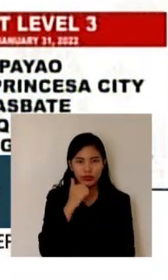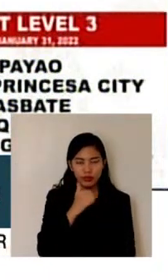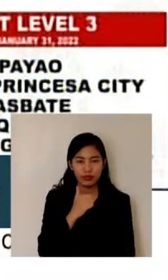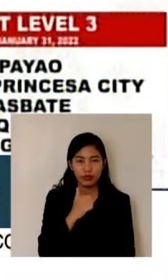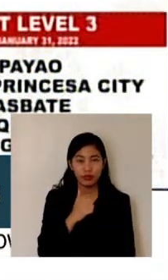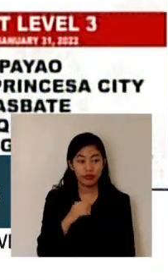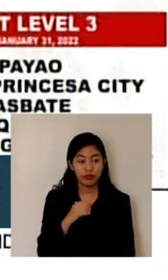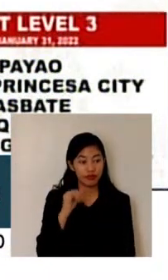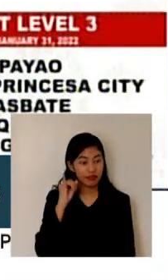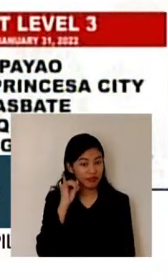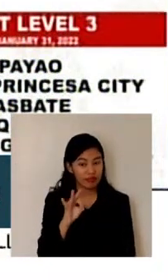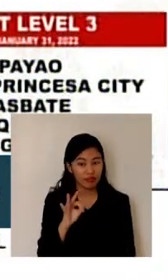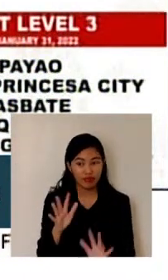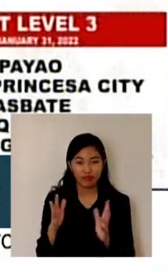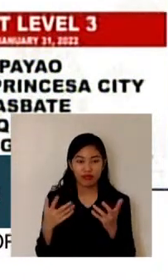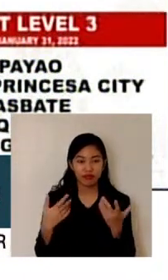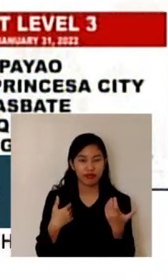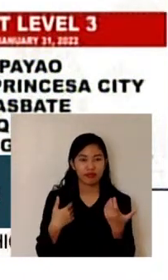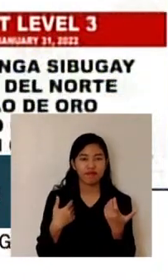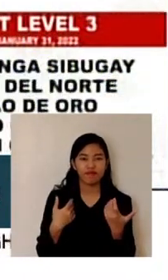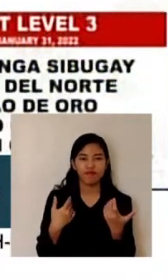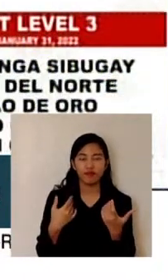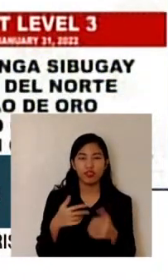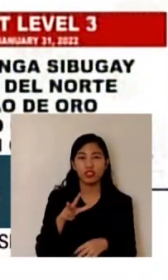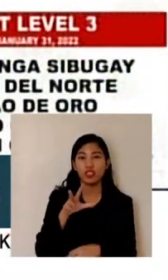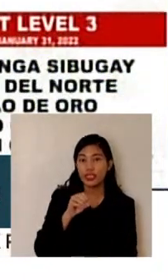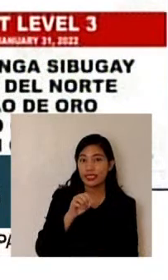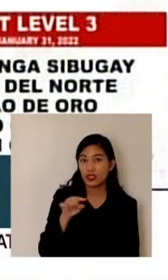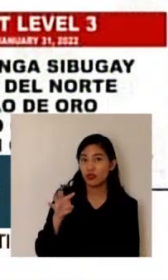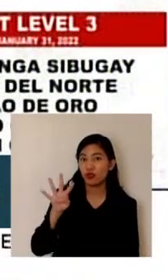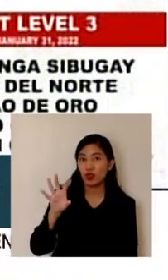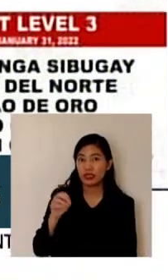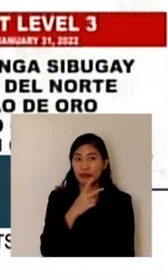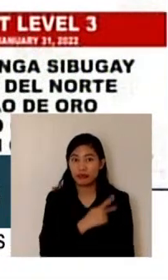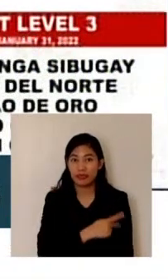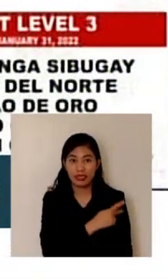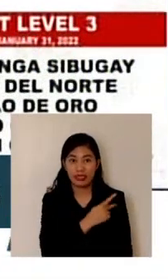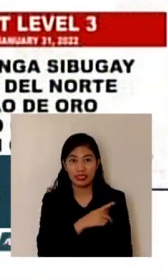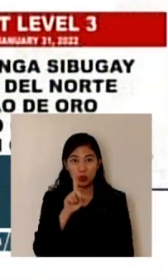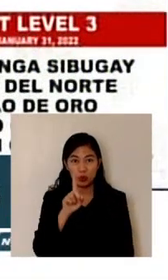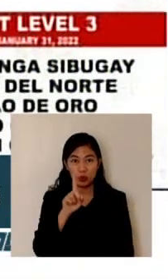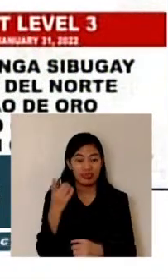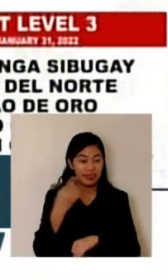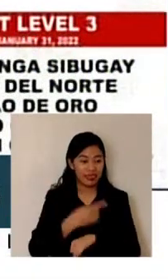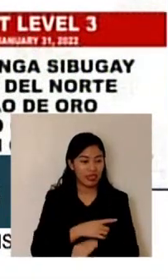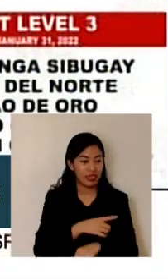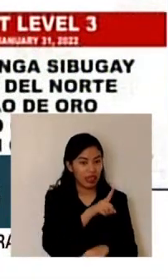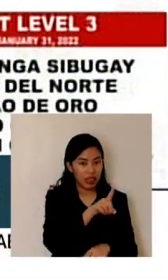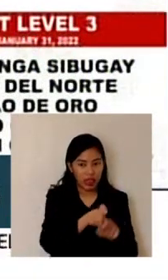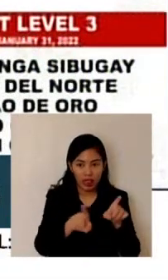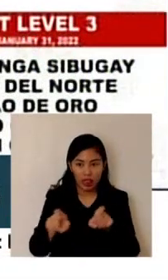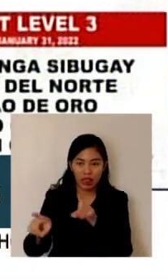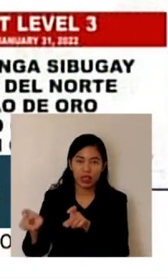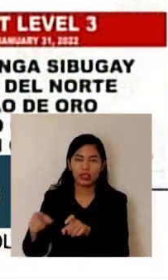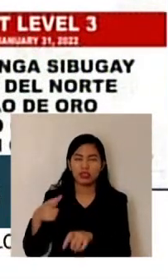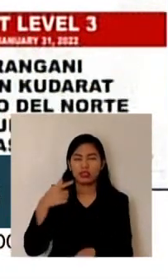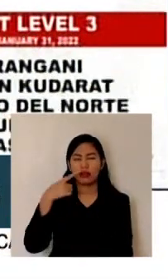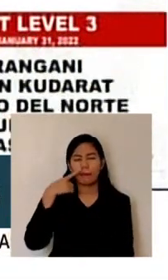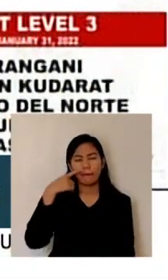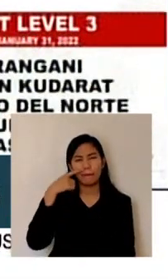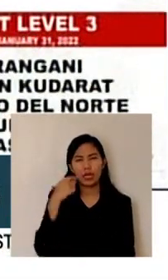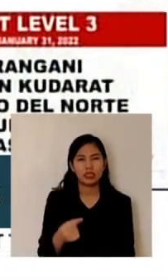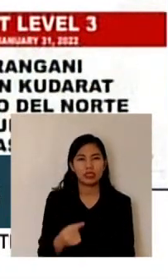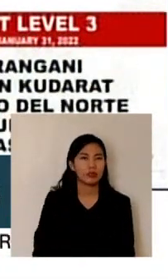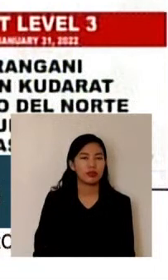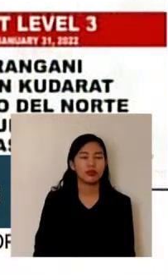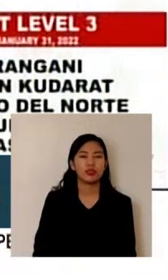yung challenge to process 30 to 40 patients a day? That is impossible, very, very impossible. Kaya talagang